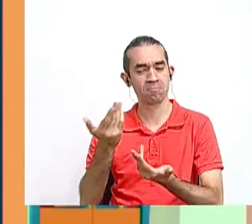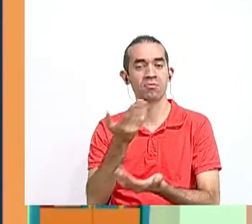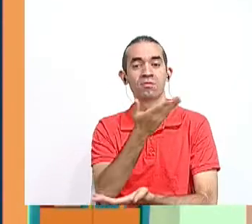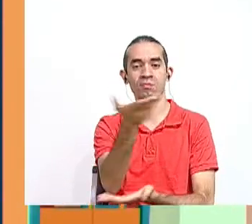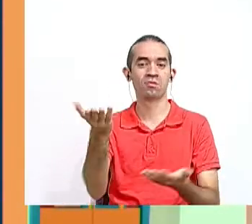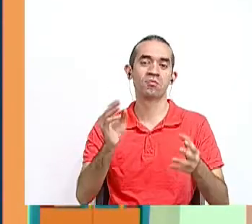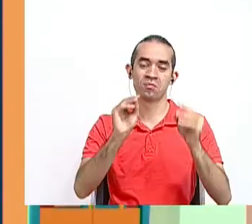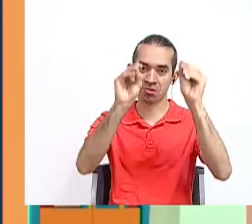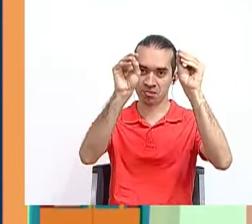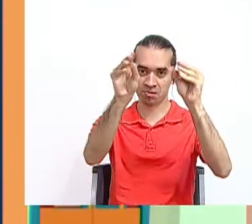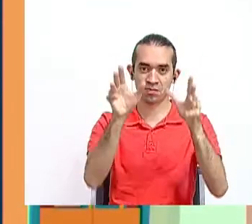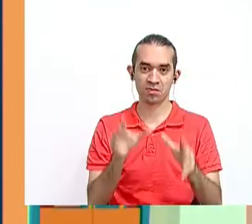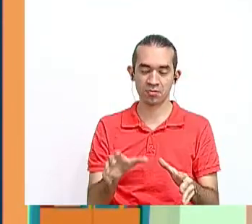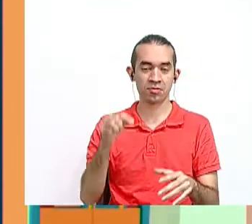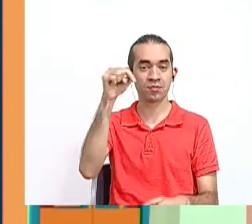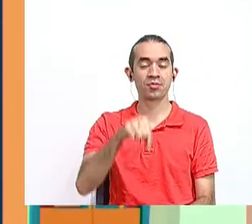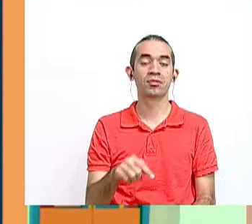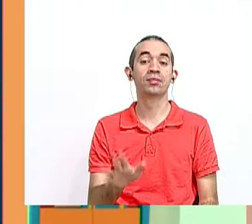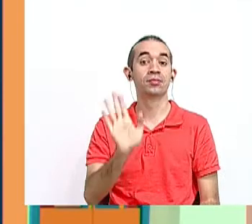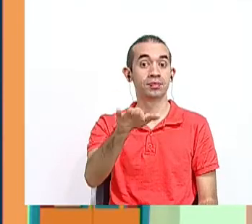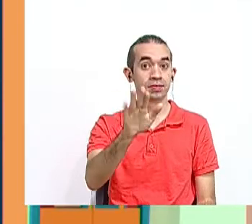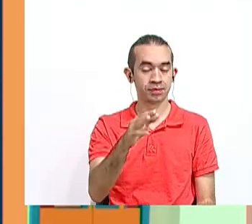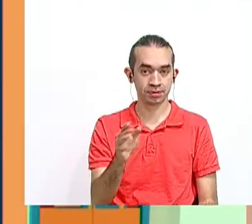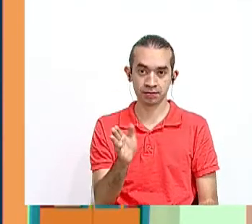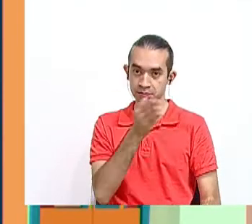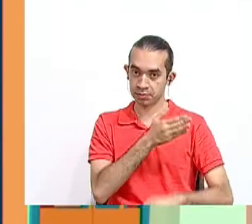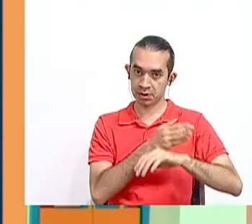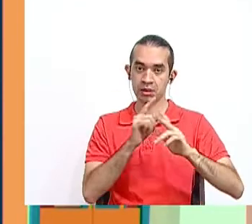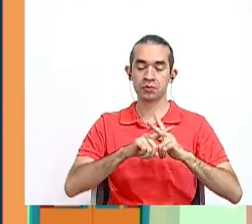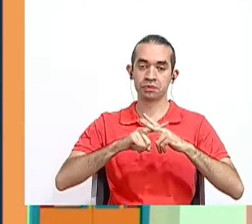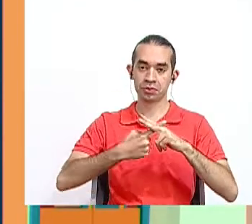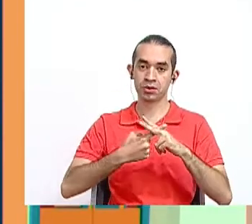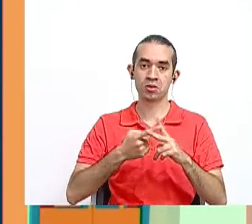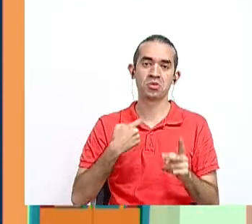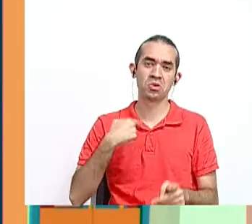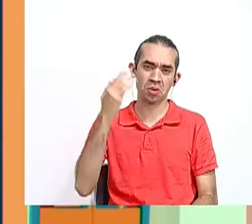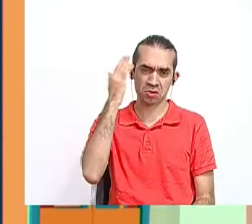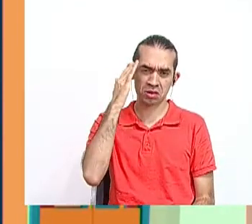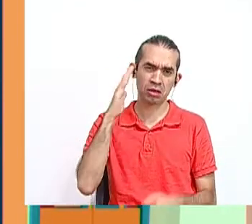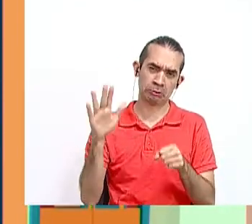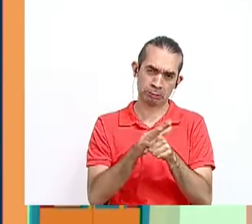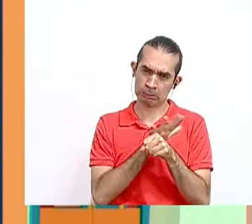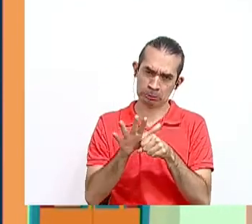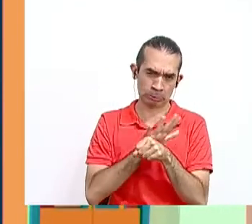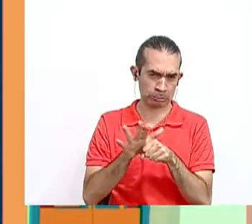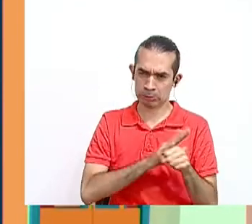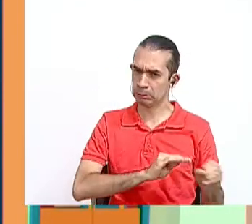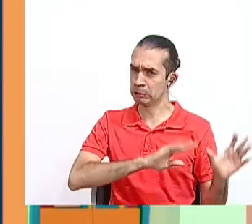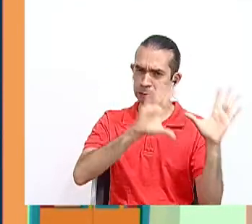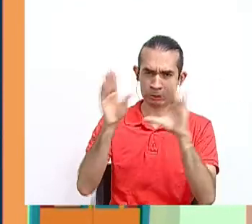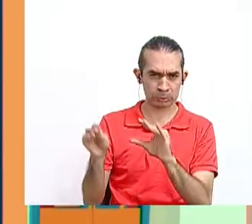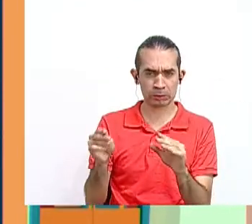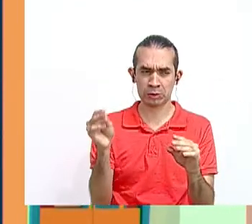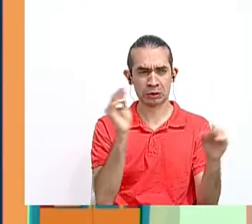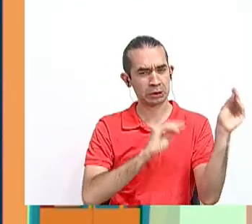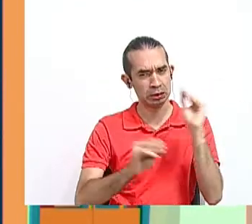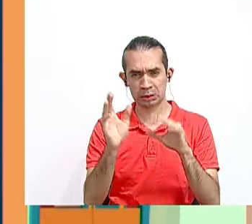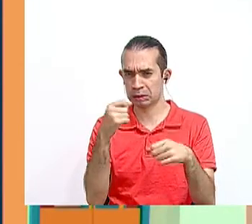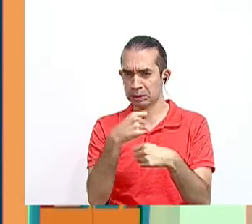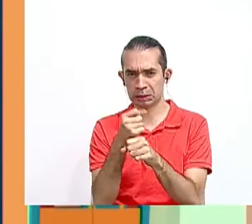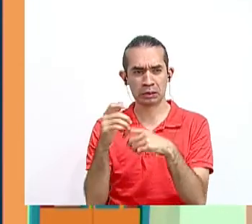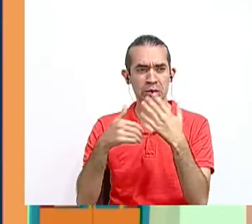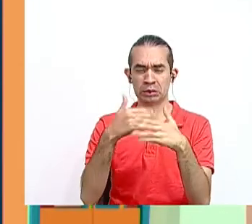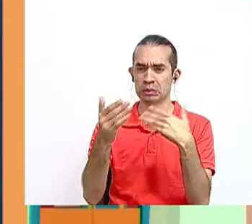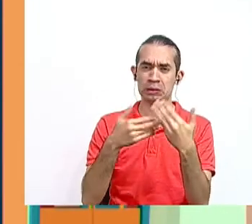today. So before we start, I know you have been really busy today, probably. You have been doing a lot of things and your brain needs